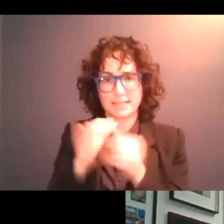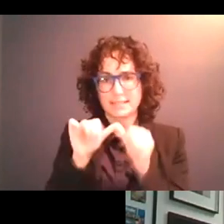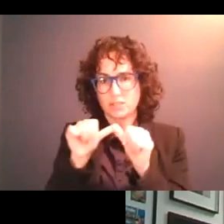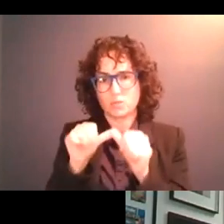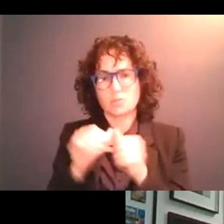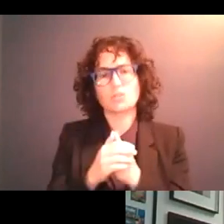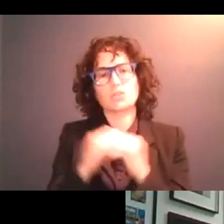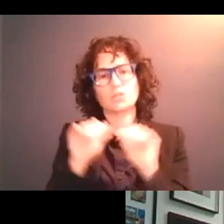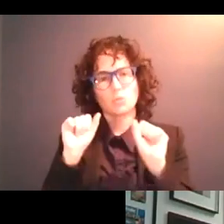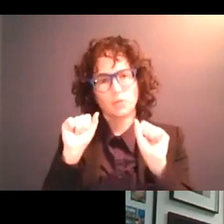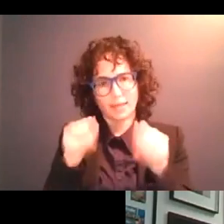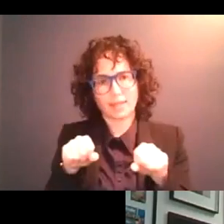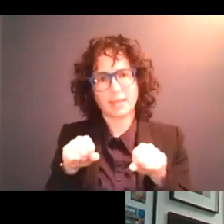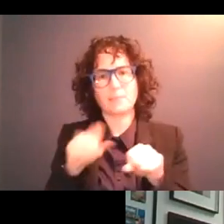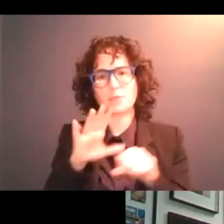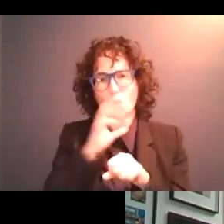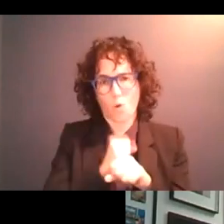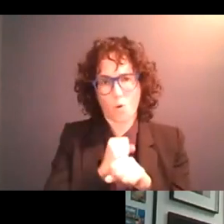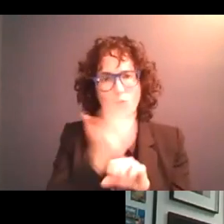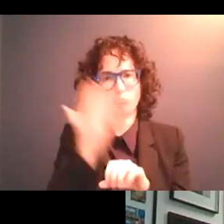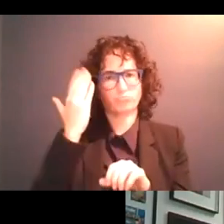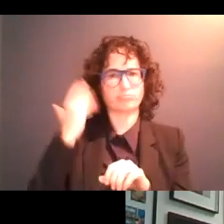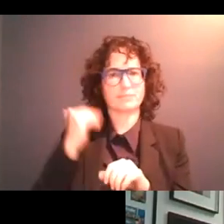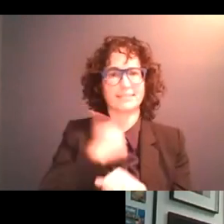can be the old self that we used to be and